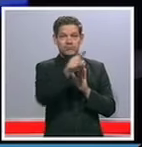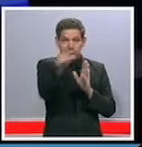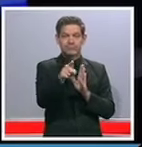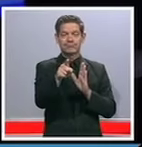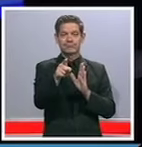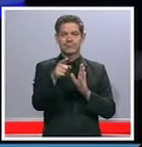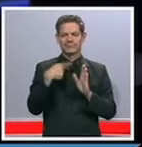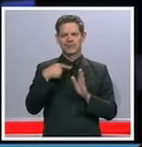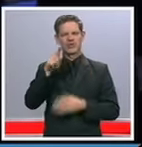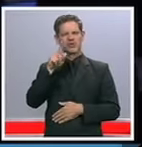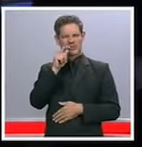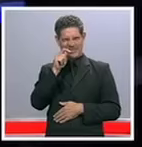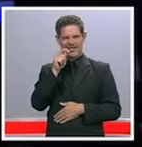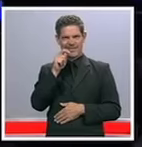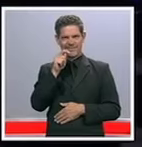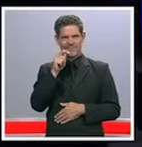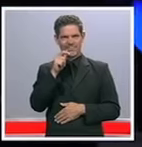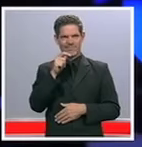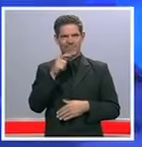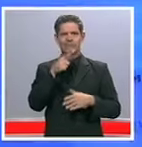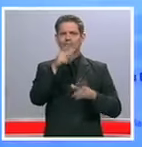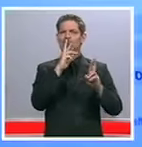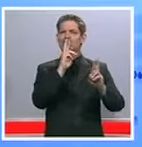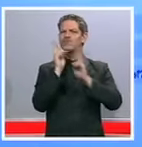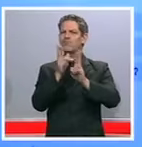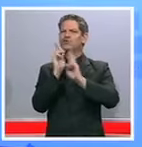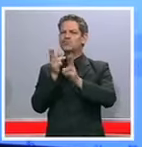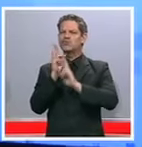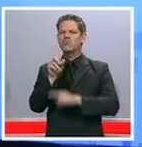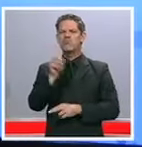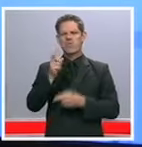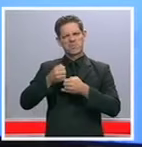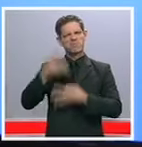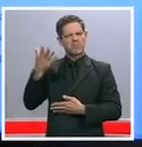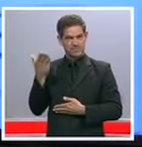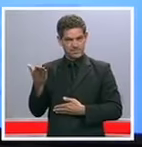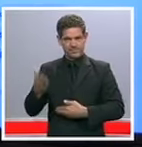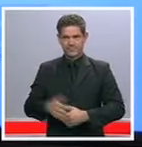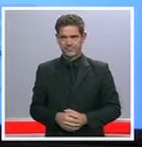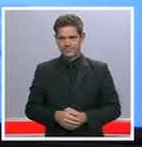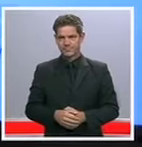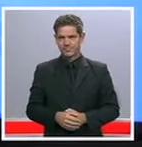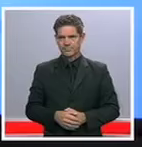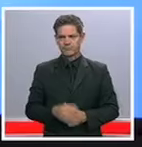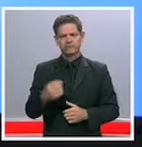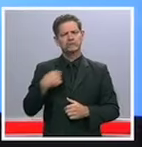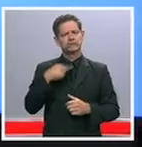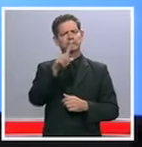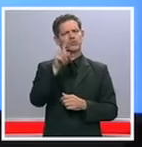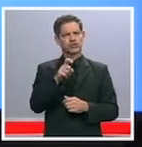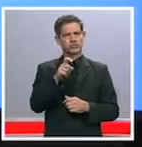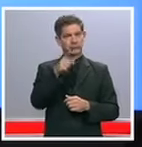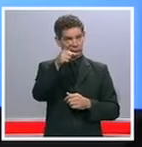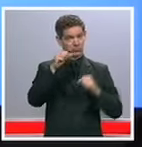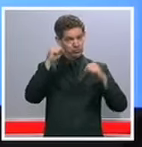Twitter account. It is at eNews Direct, and this is what the majority of people who voted had a chance to say. We asked, do you